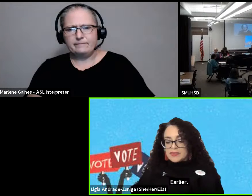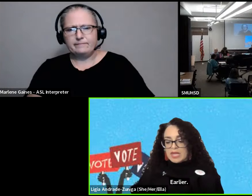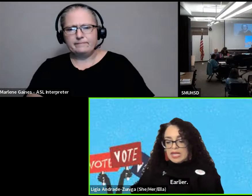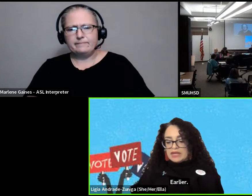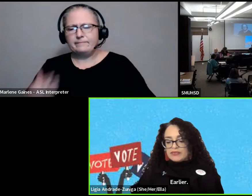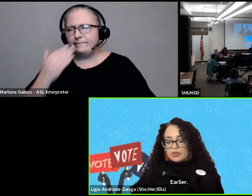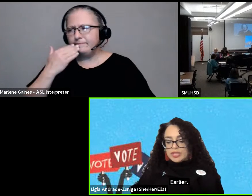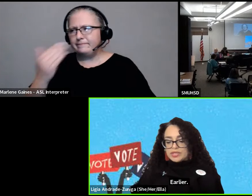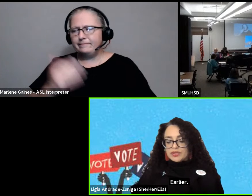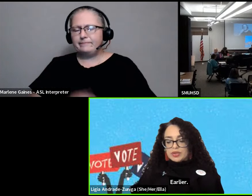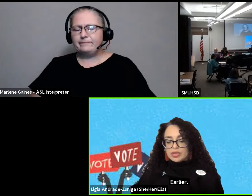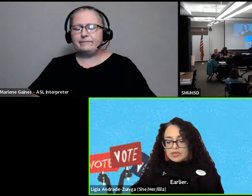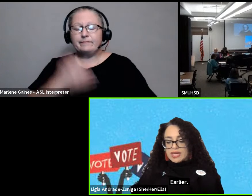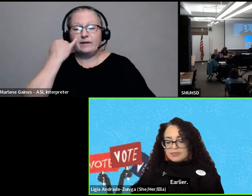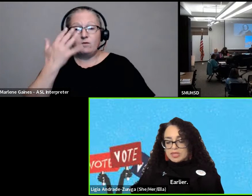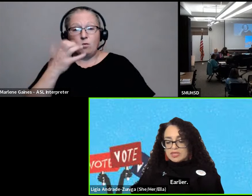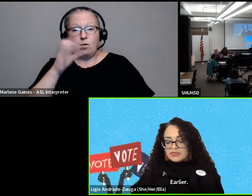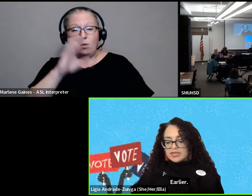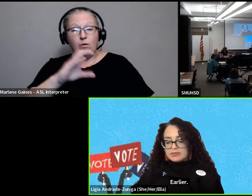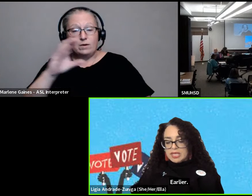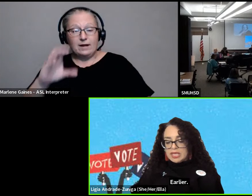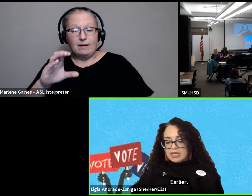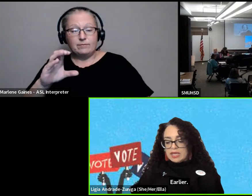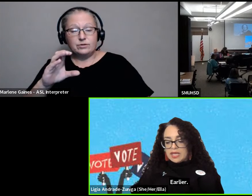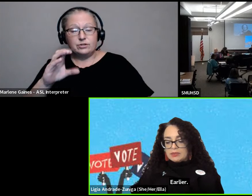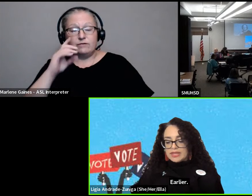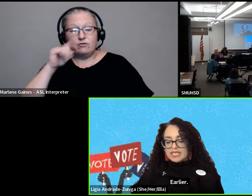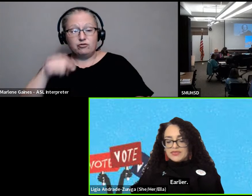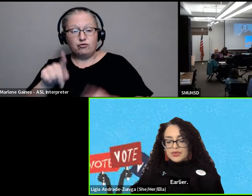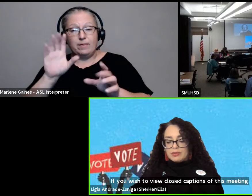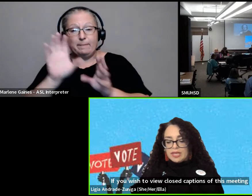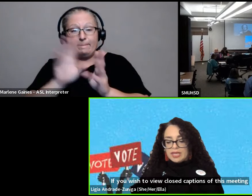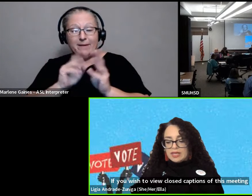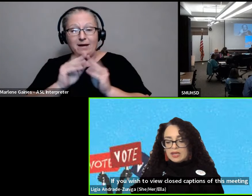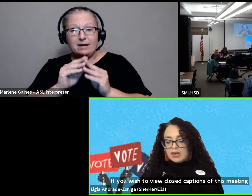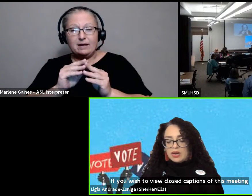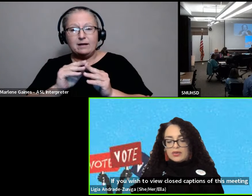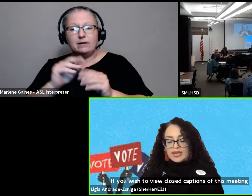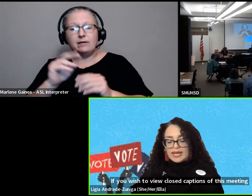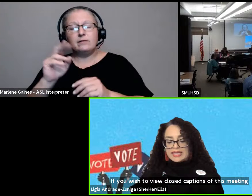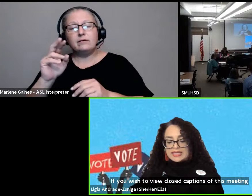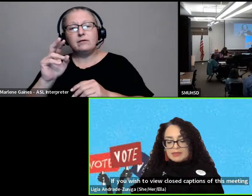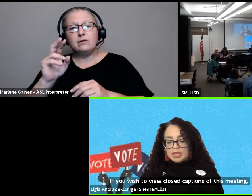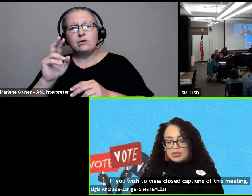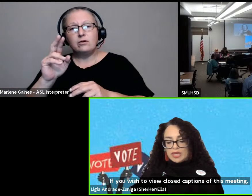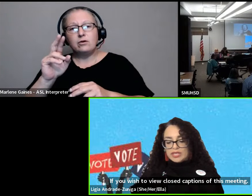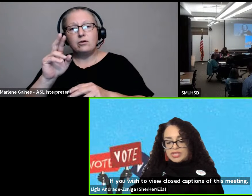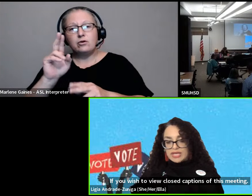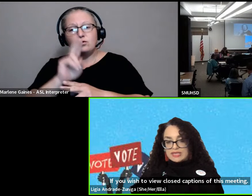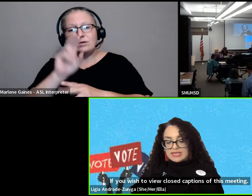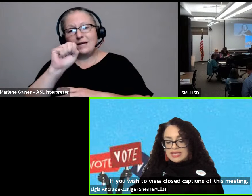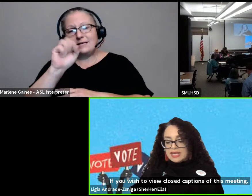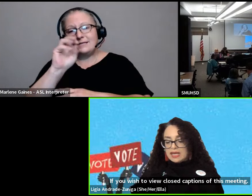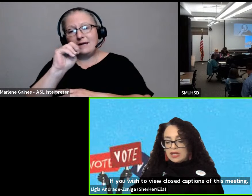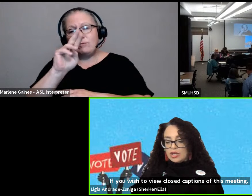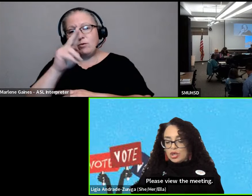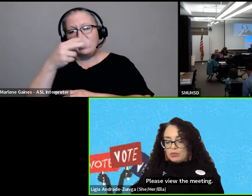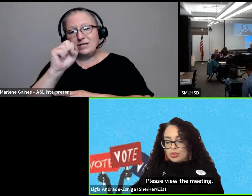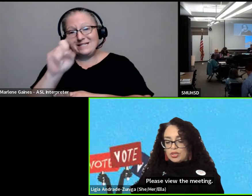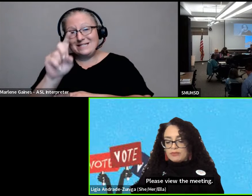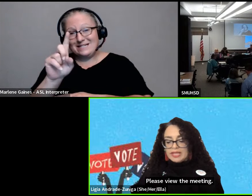Gracias. If you wish to view closed captions of this meeting, please view the meeting on the